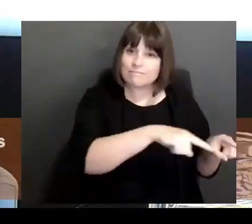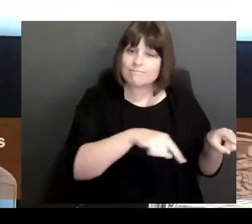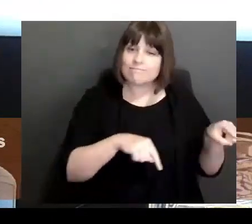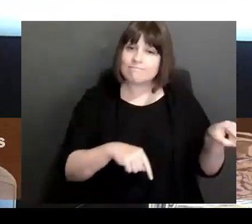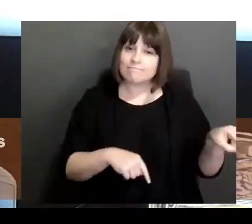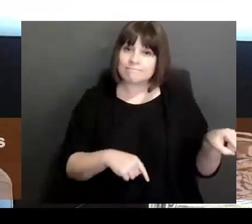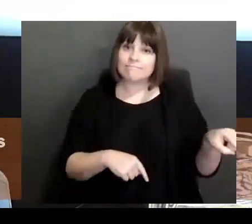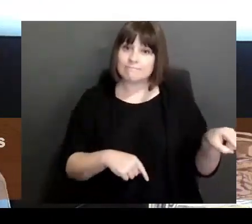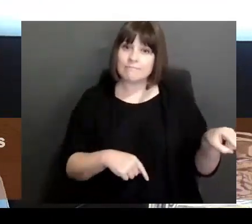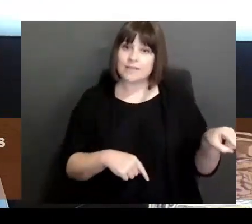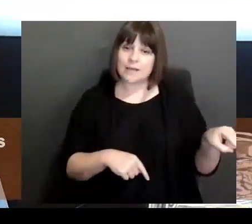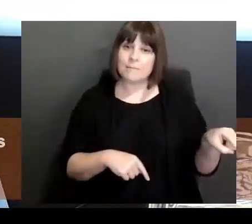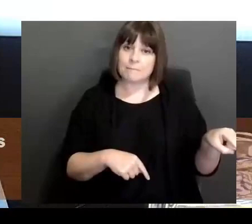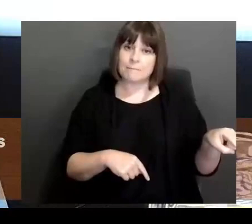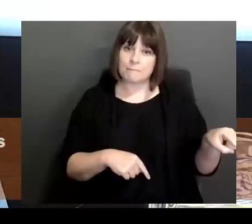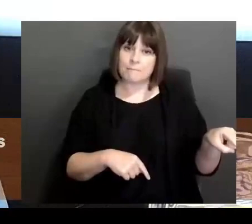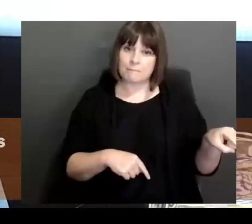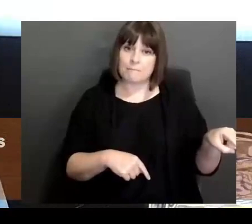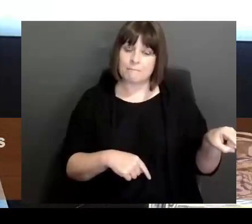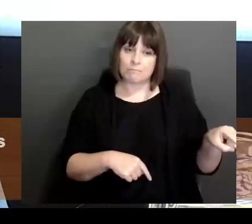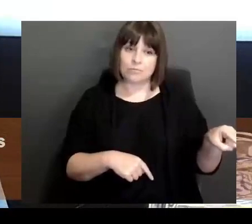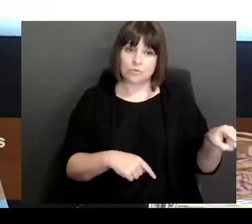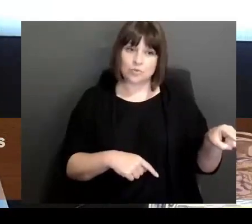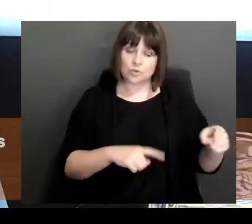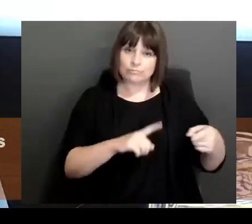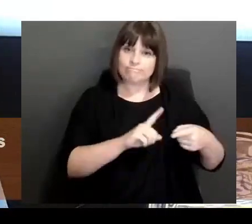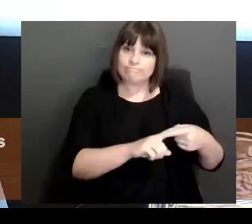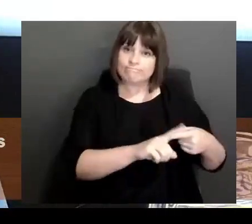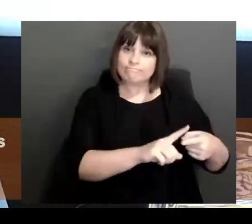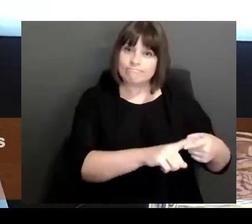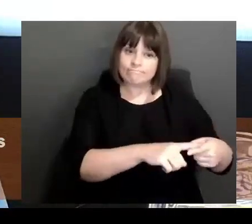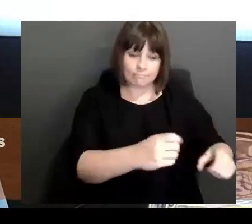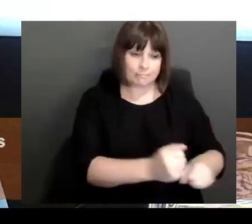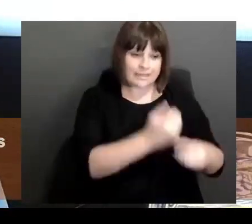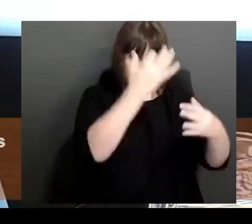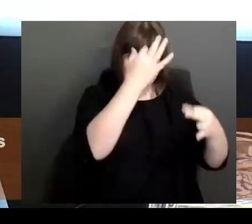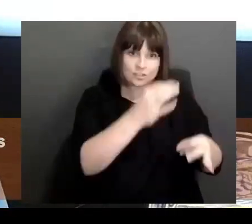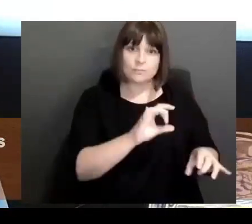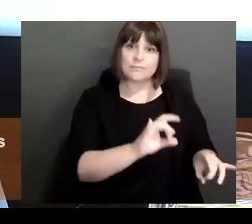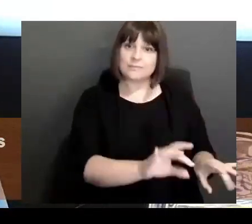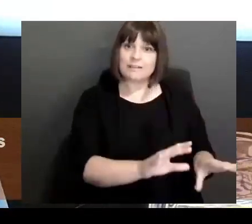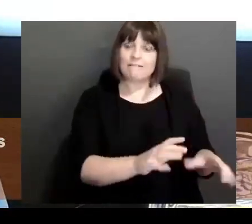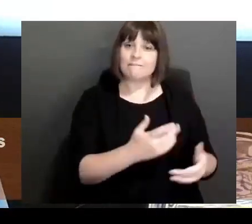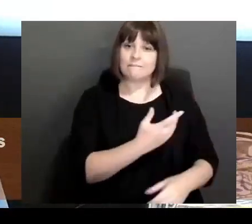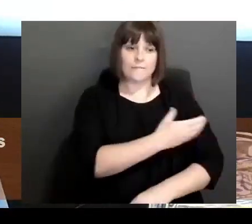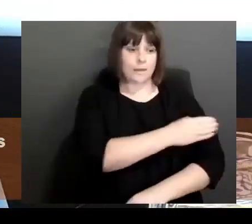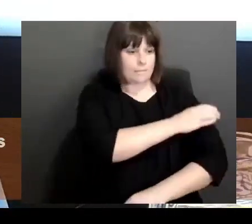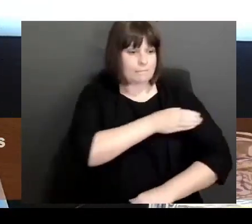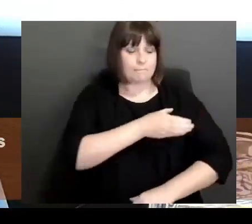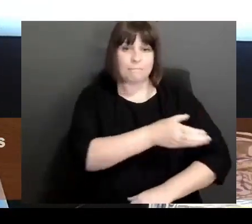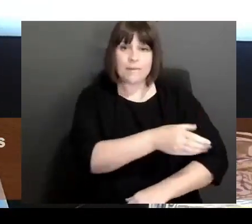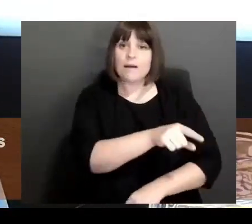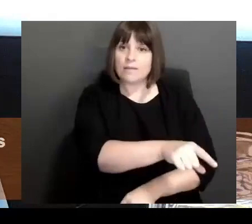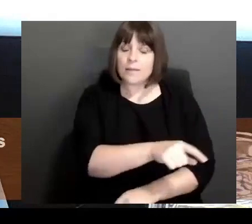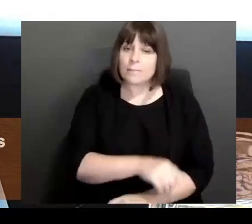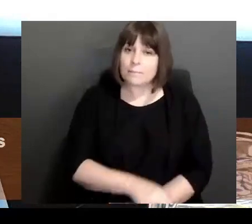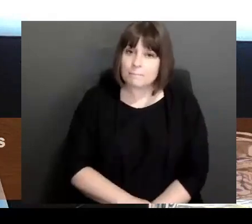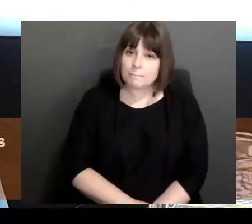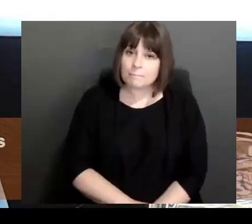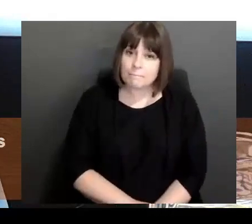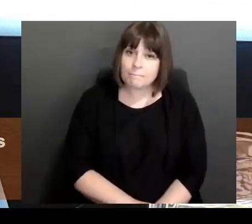without one arm tied behind their back. And that is why it is vital that we